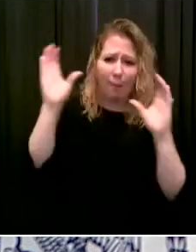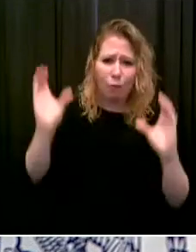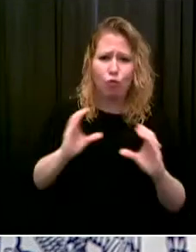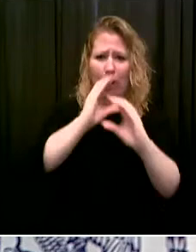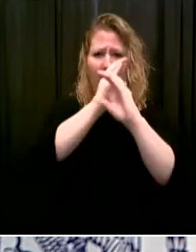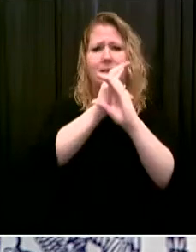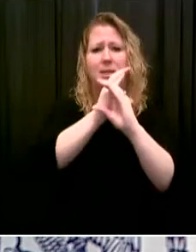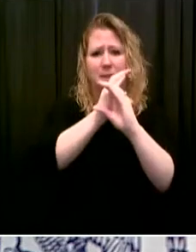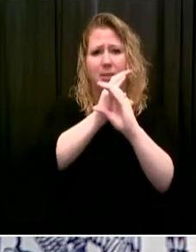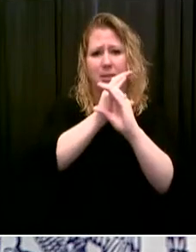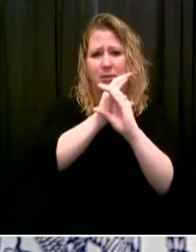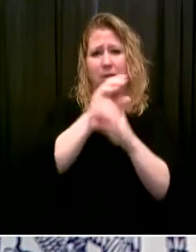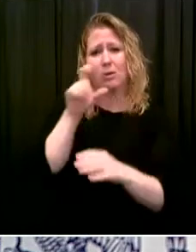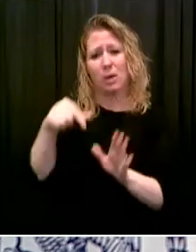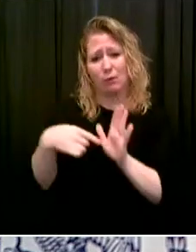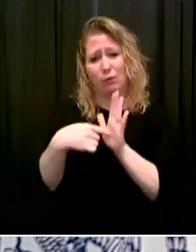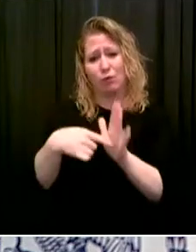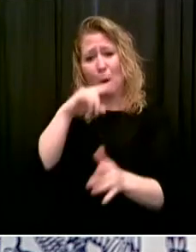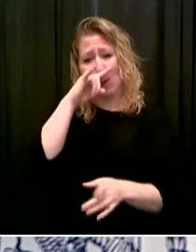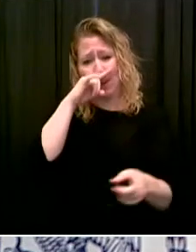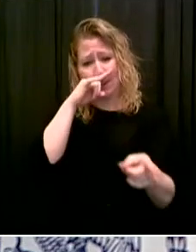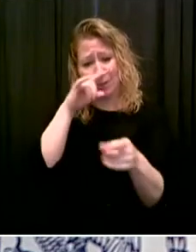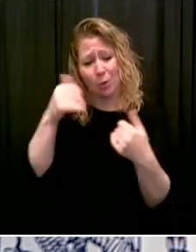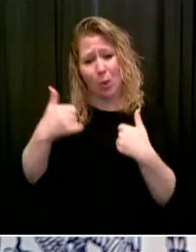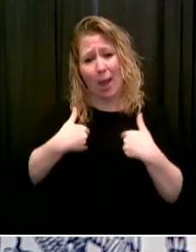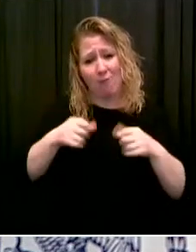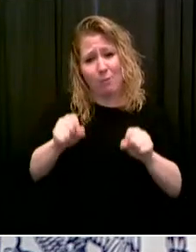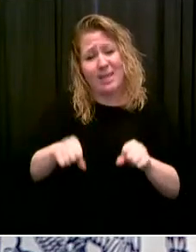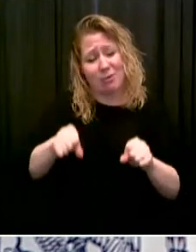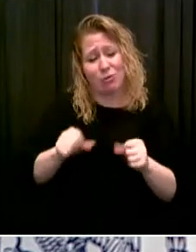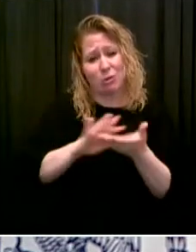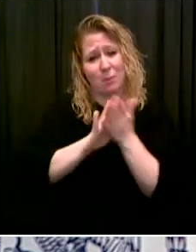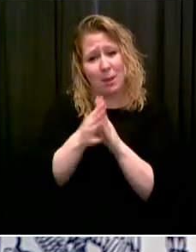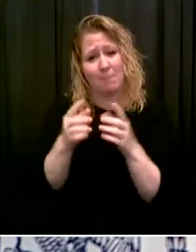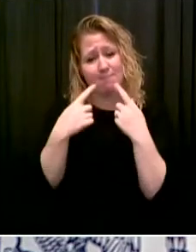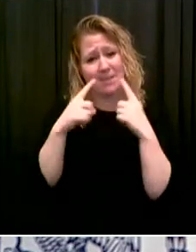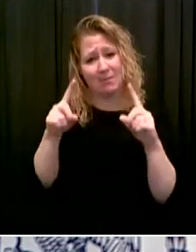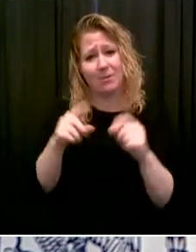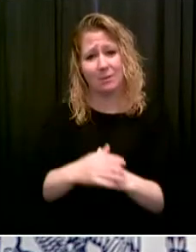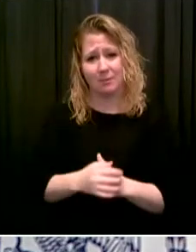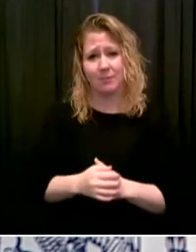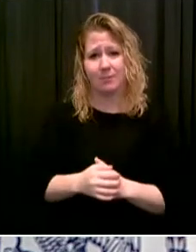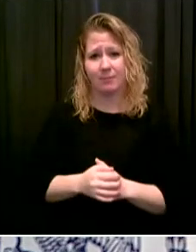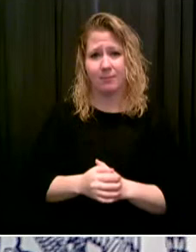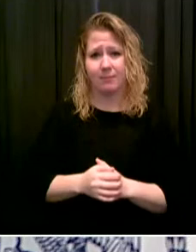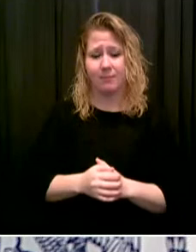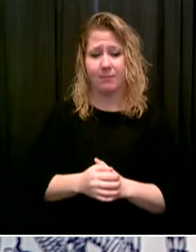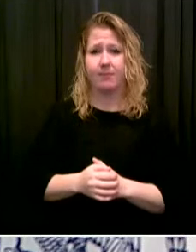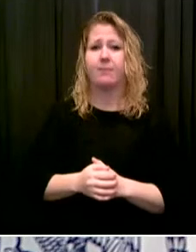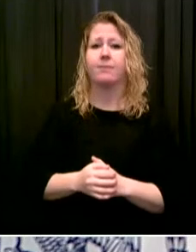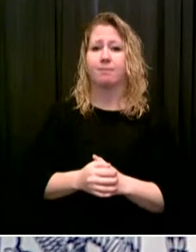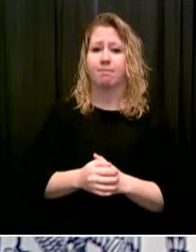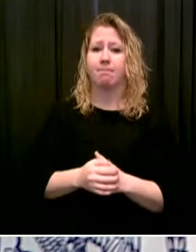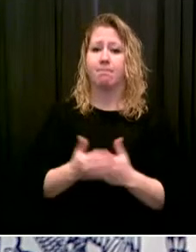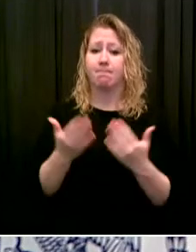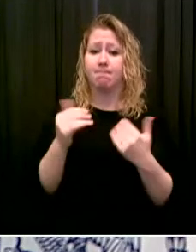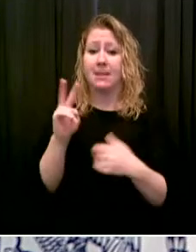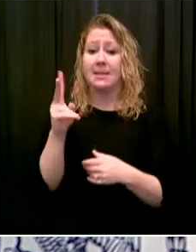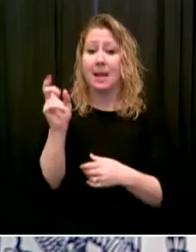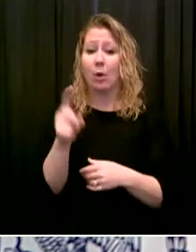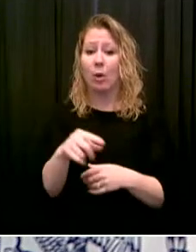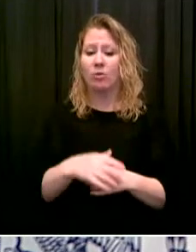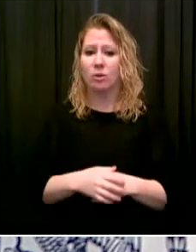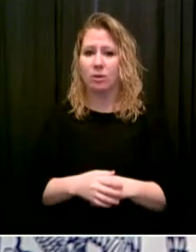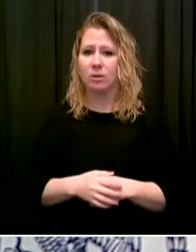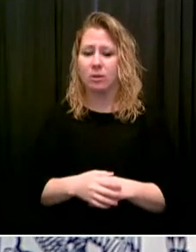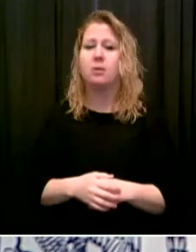really, really powerful. Go ahead, Kevin. All right. My other question was how much funding was going to